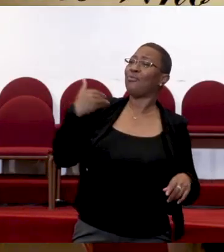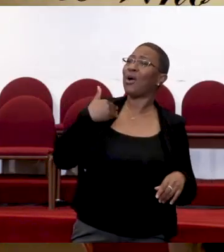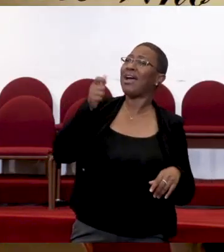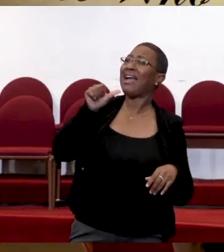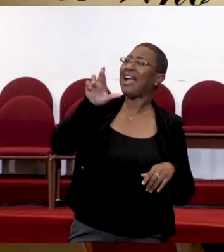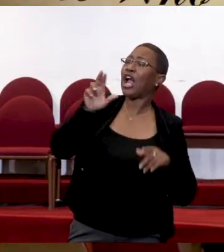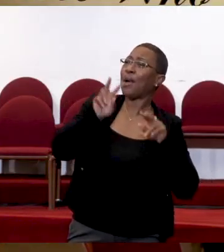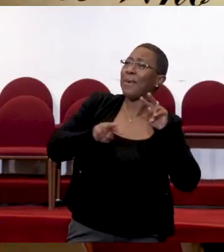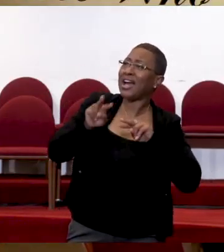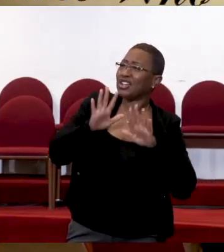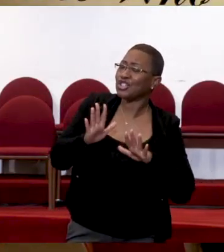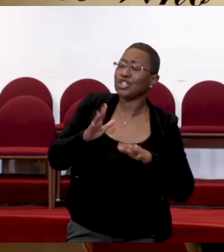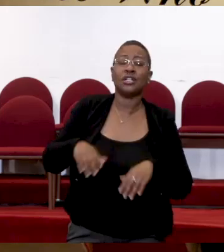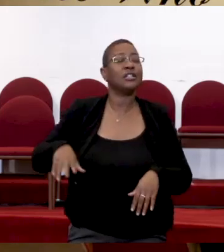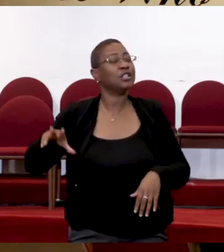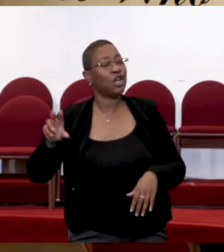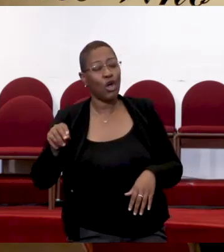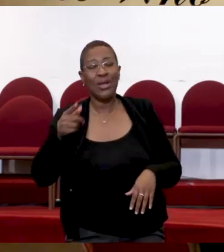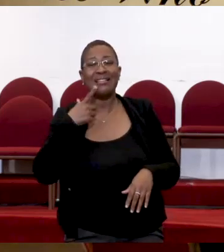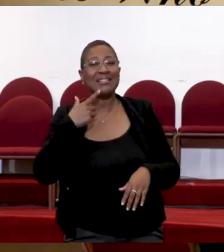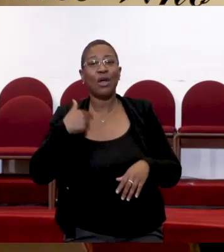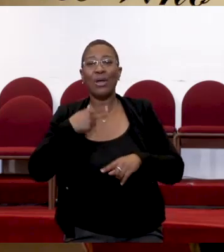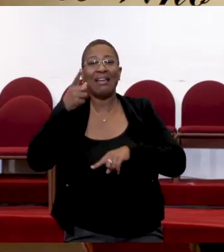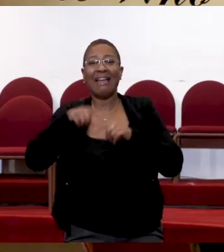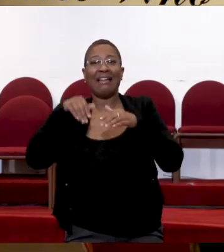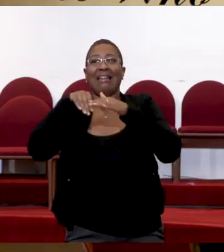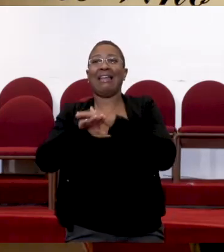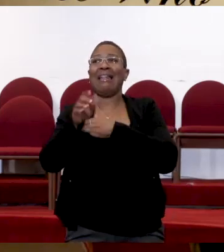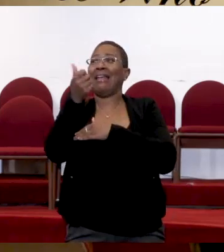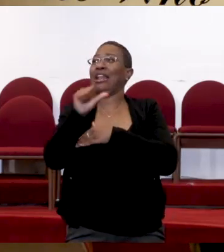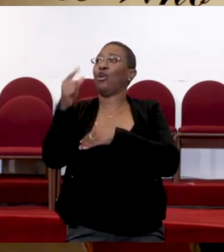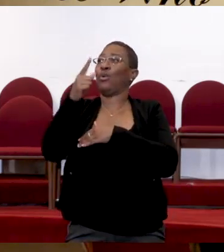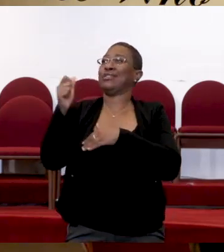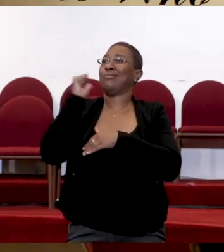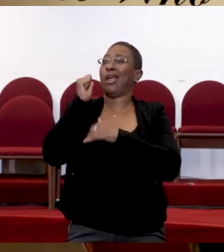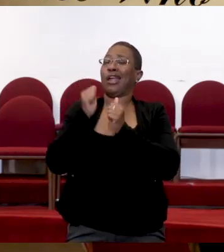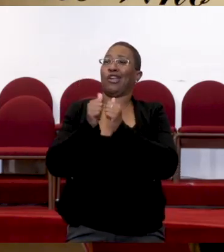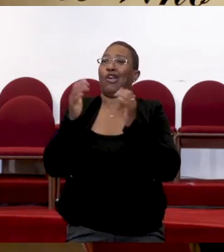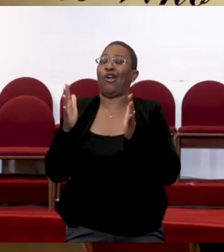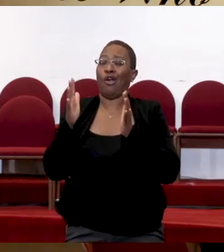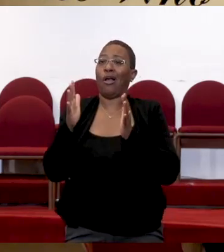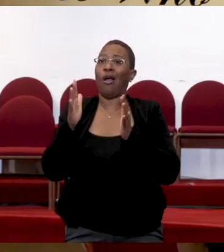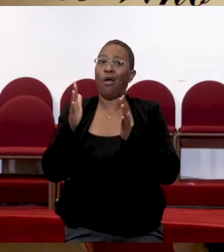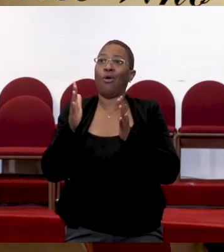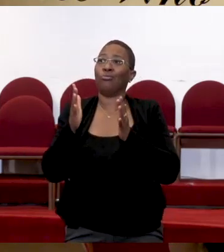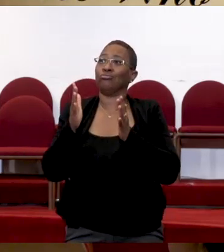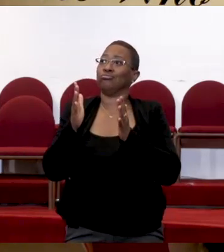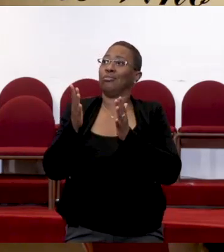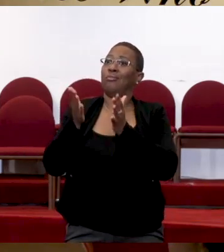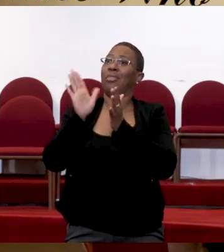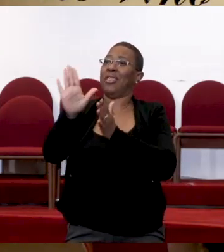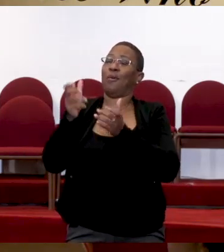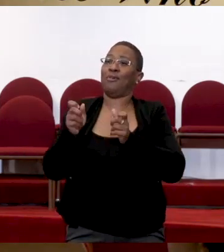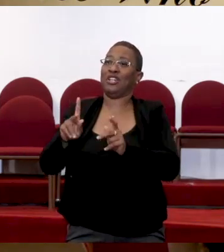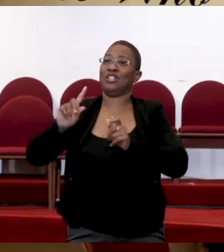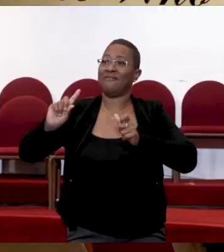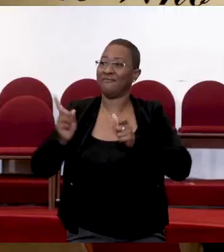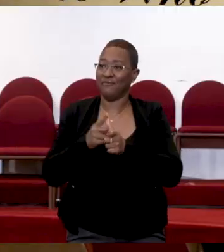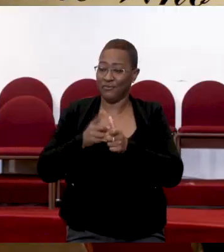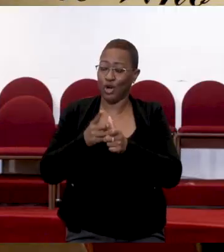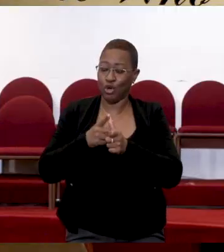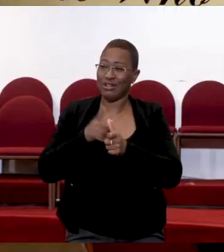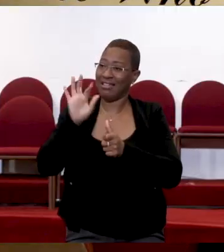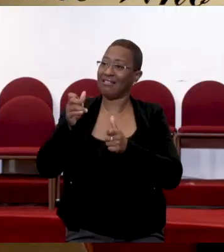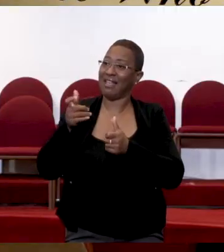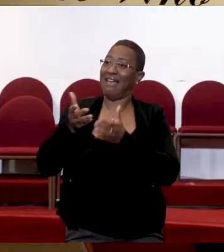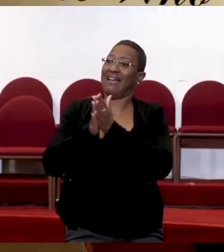Again, what he's saying is we cannot walk into somebody's backyard and put it in a monitor without their permission. And so it sounds